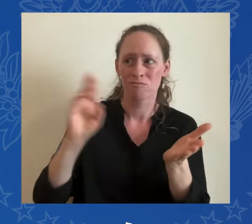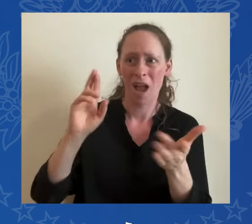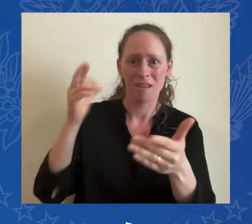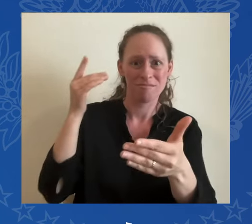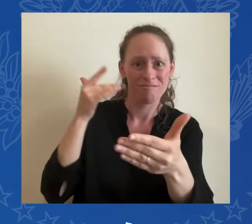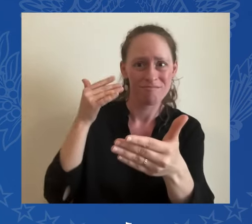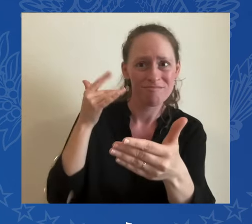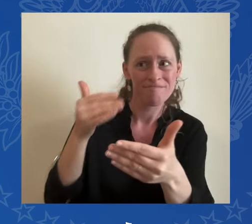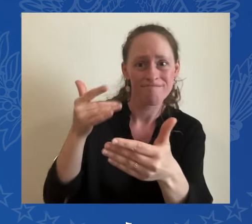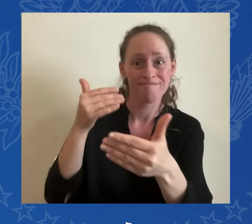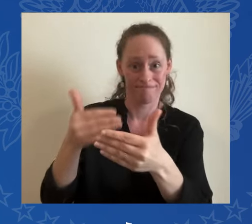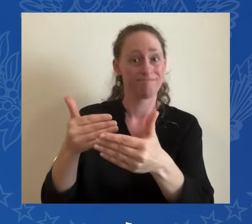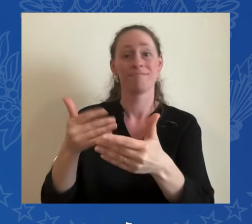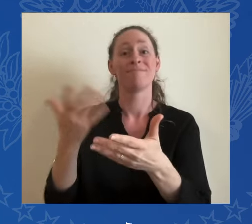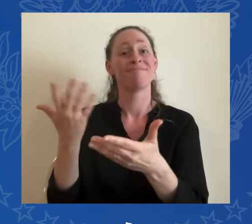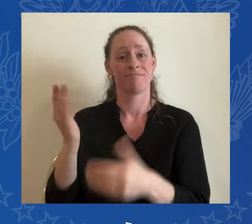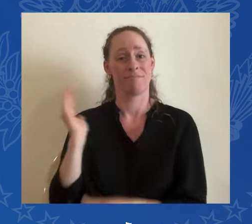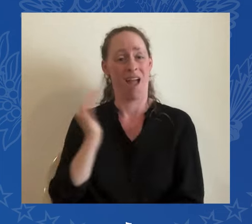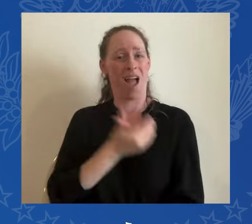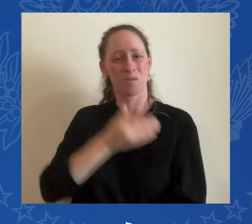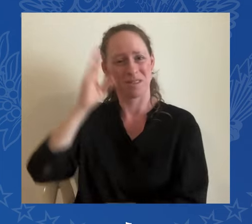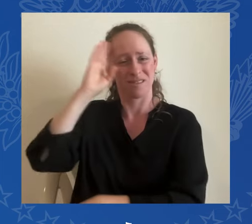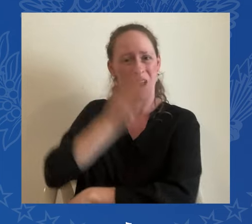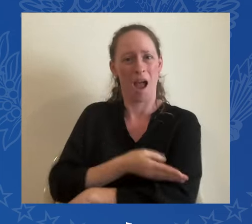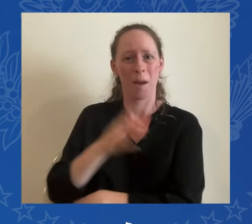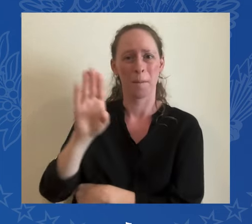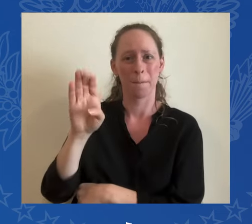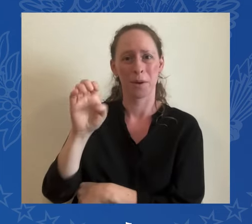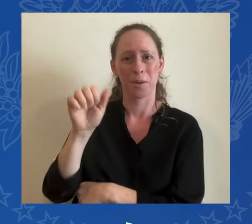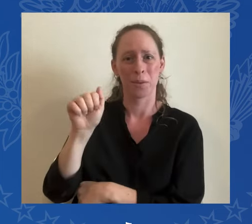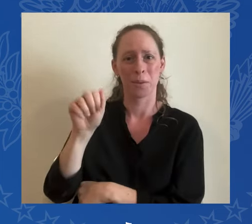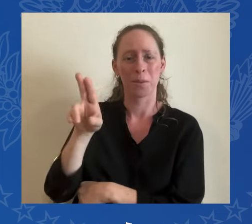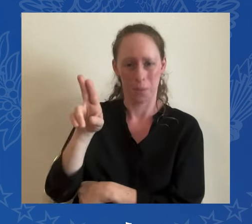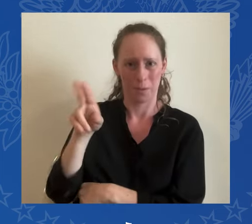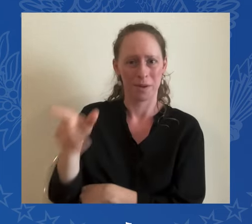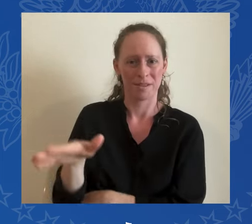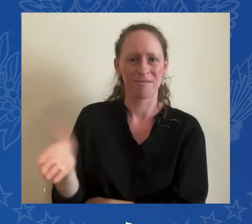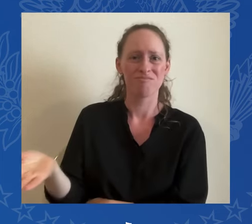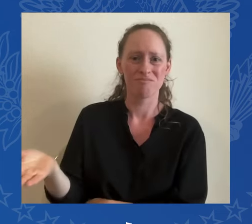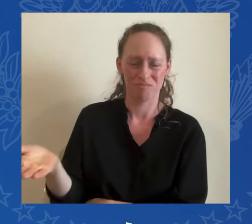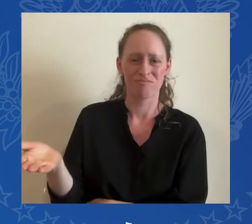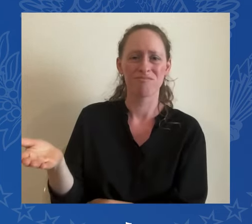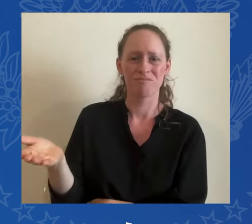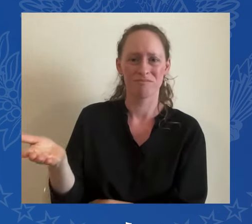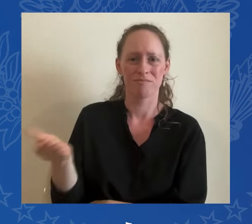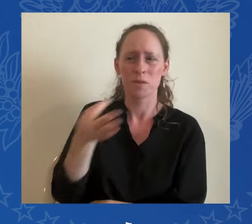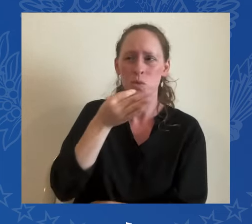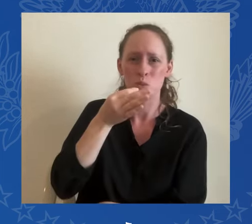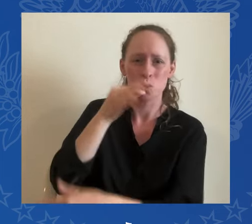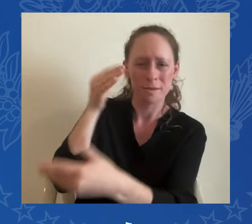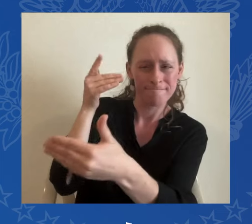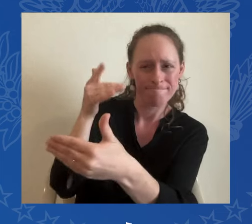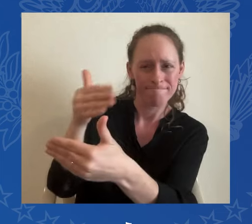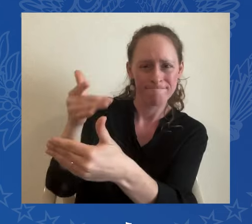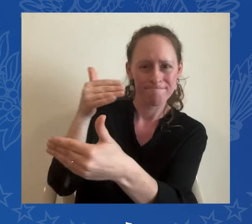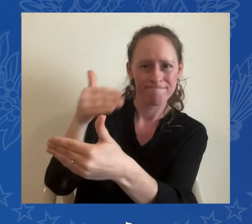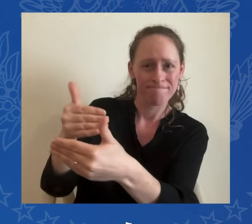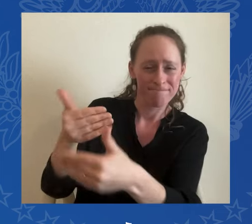Well, guess what? Well, everyone's pain is different. We, like many of you, have some